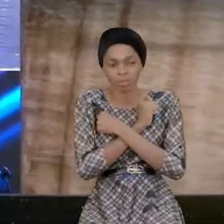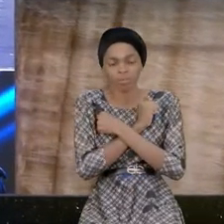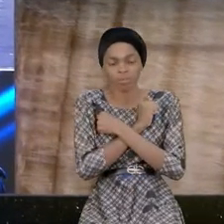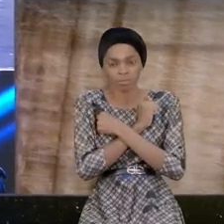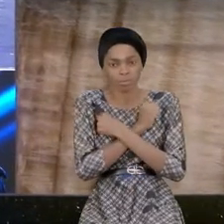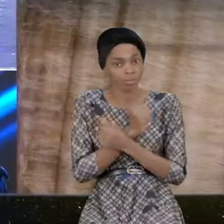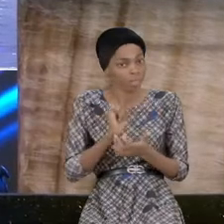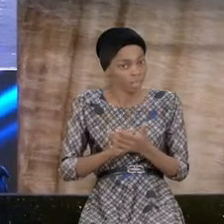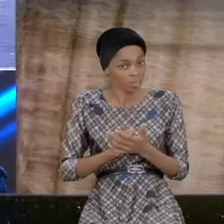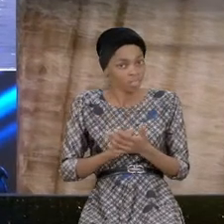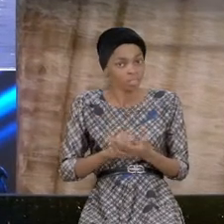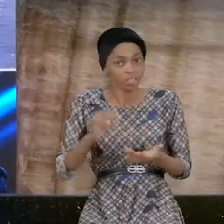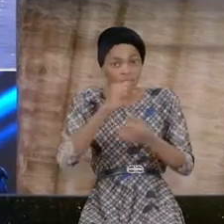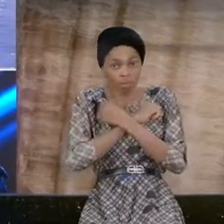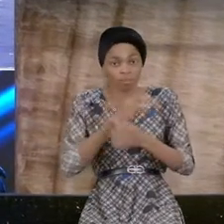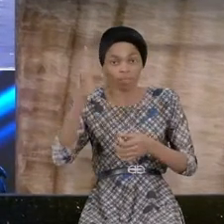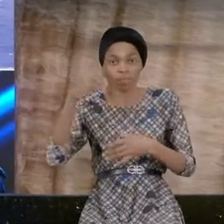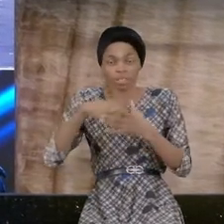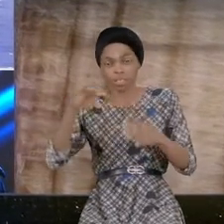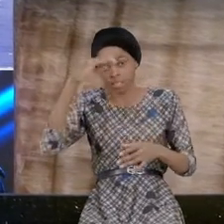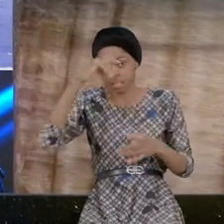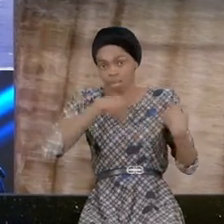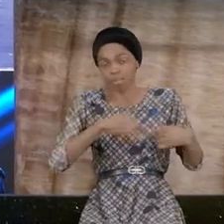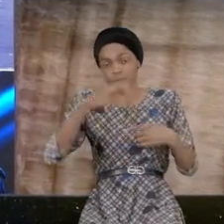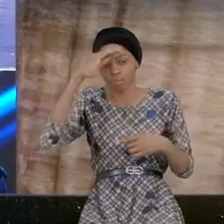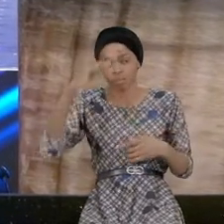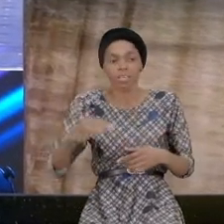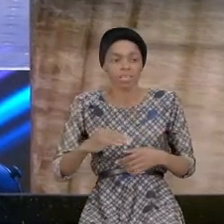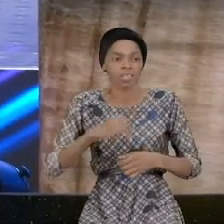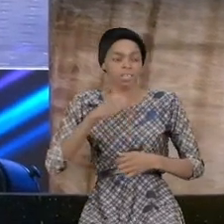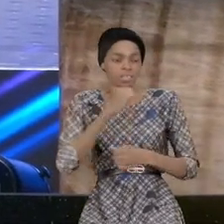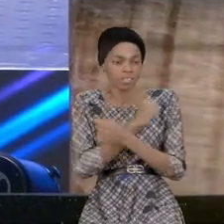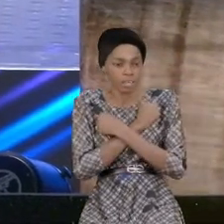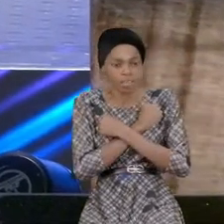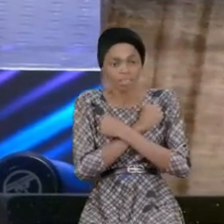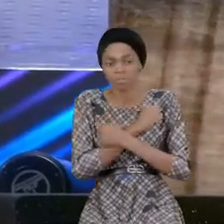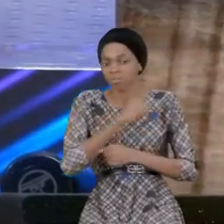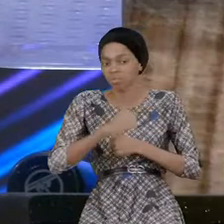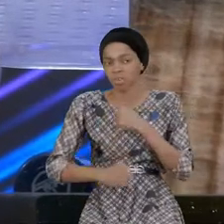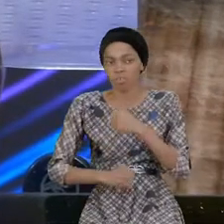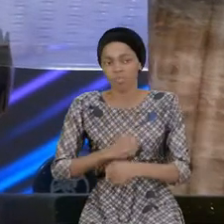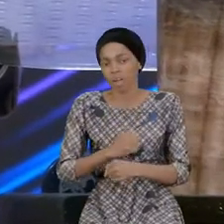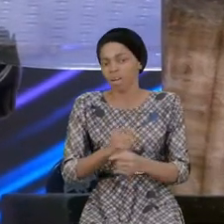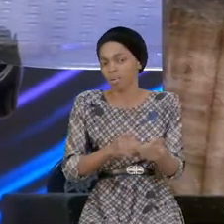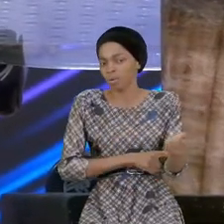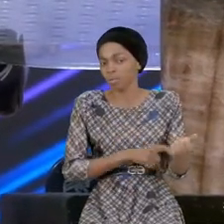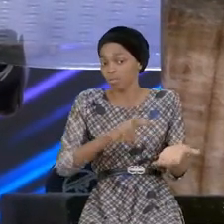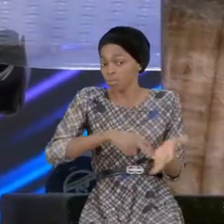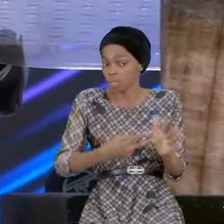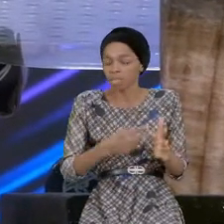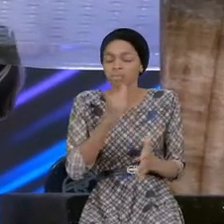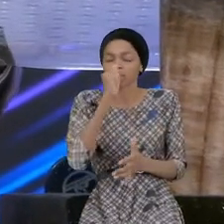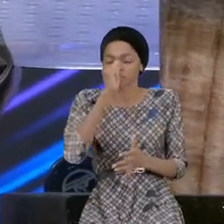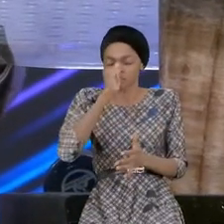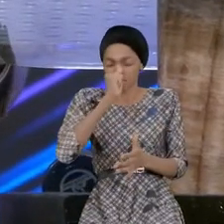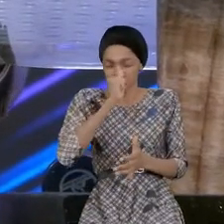love of God in the heart of man, charity suffereth long. Suffereth long.